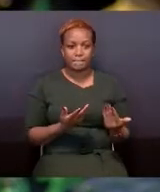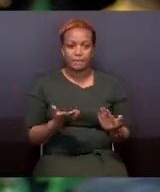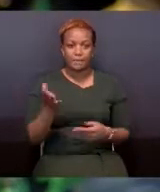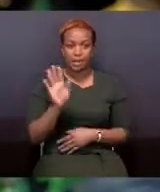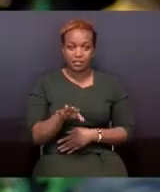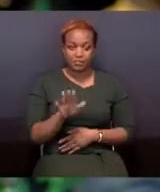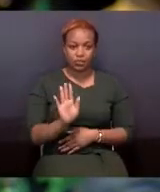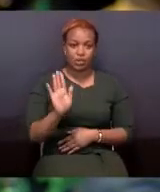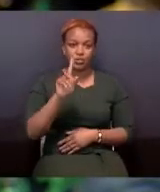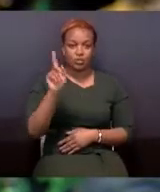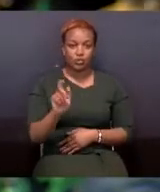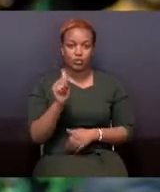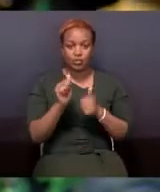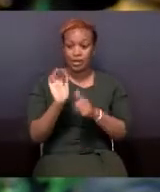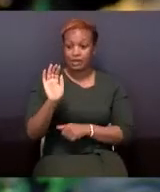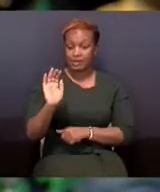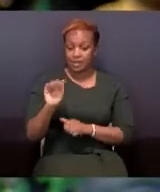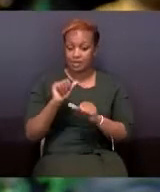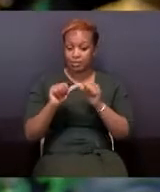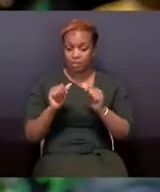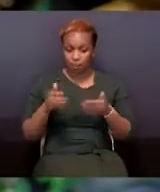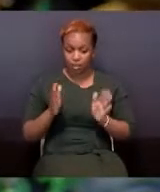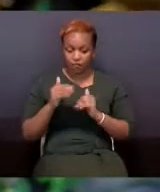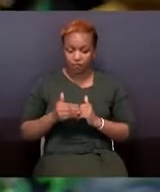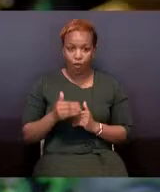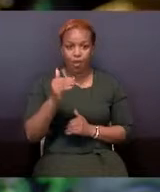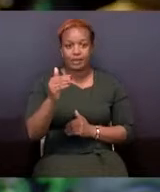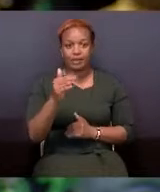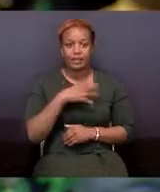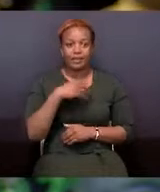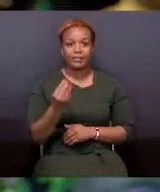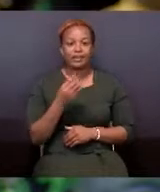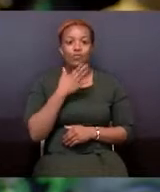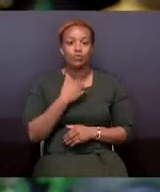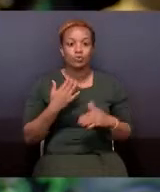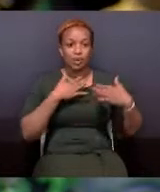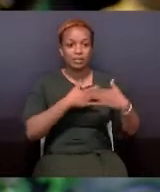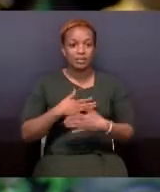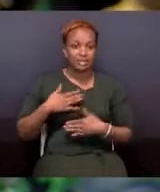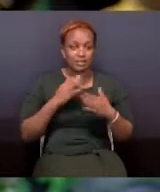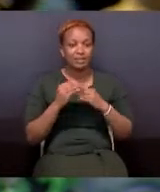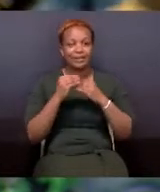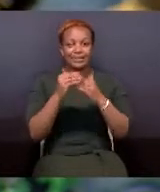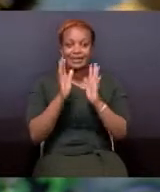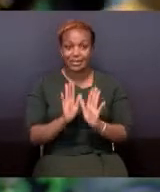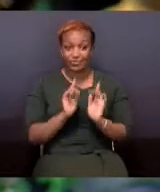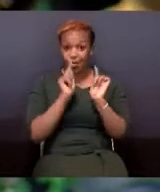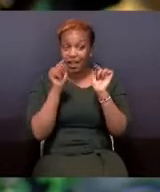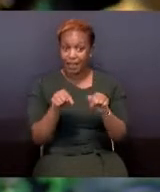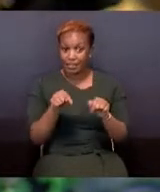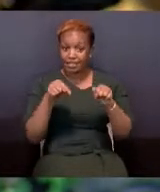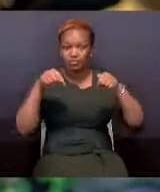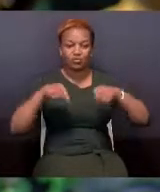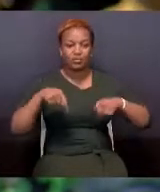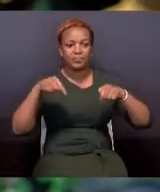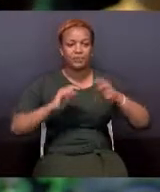The question you're asking is about the way forward, and I want to appreciate our leaders for being present and